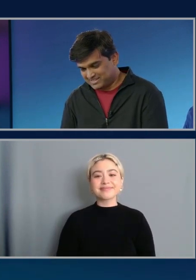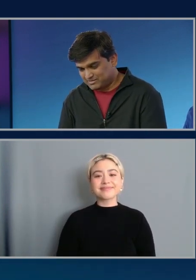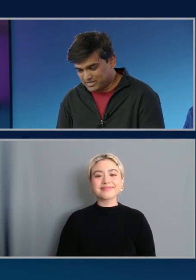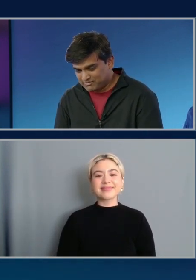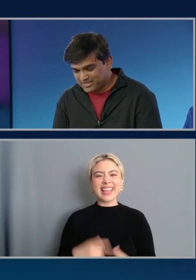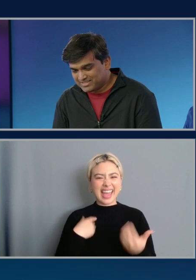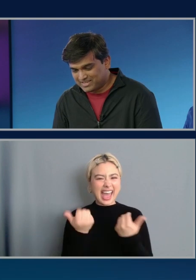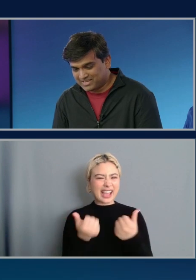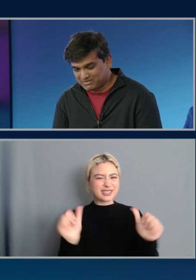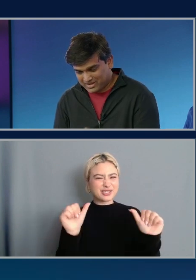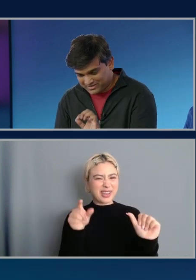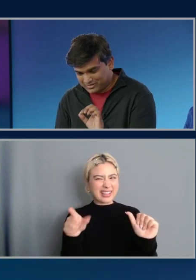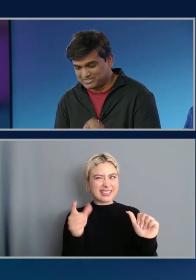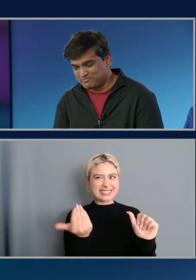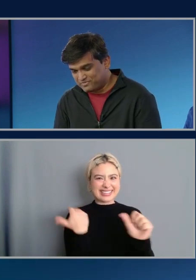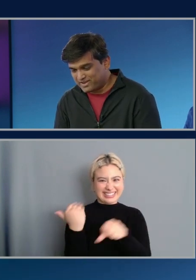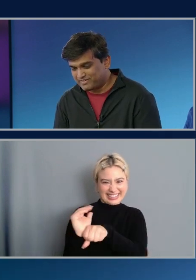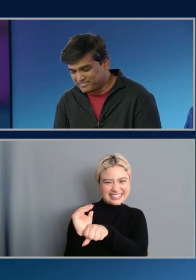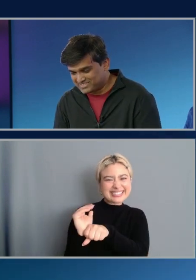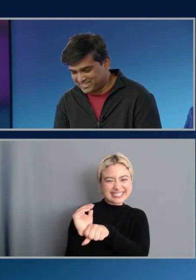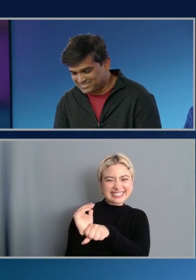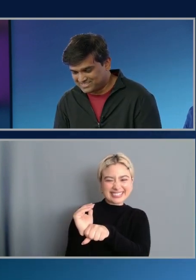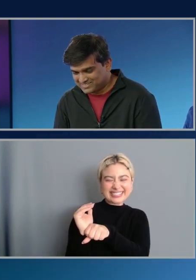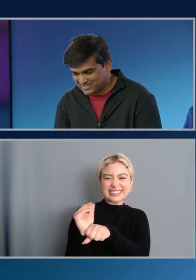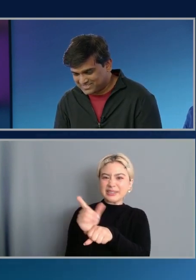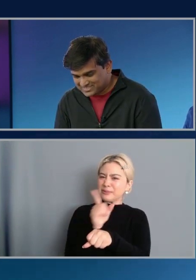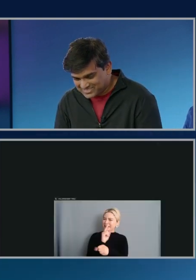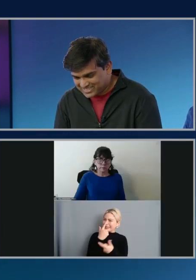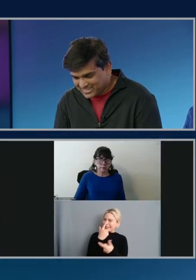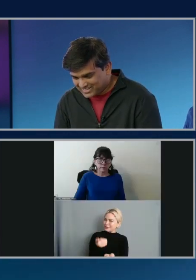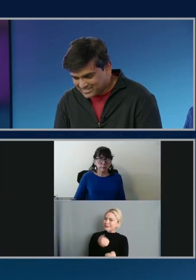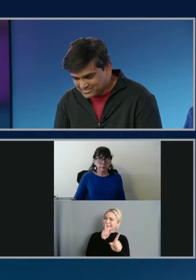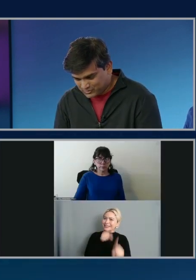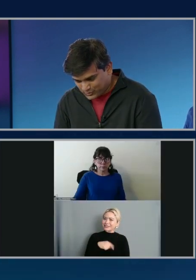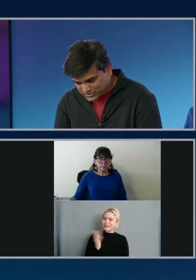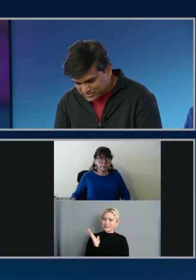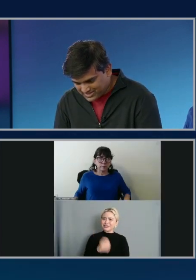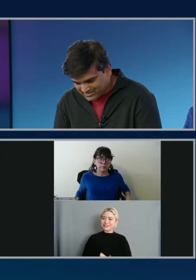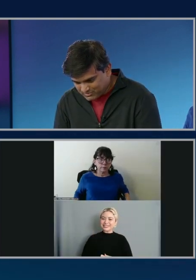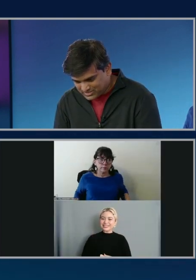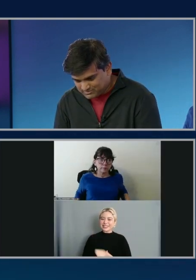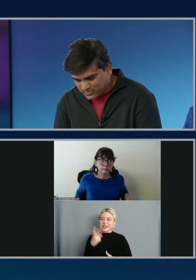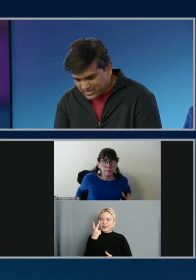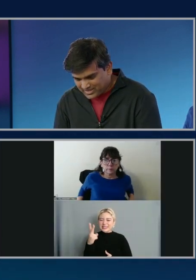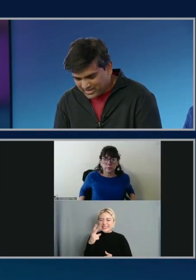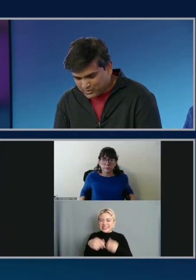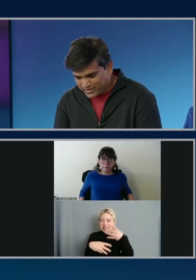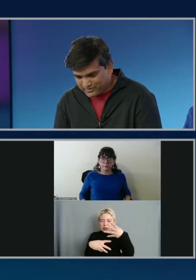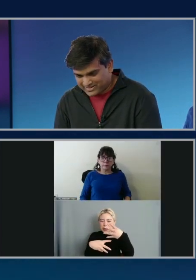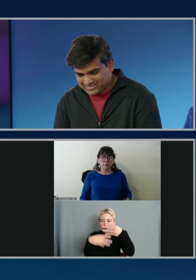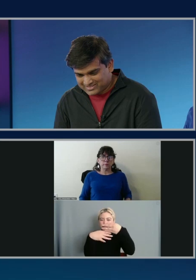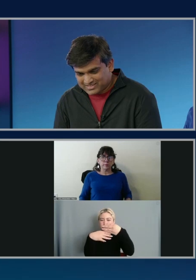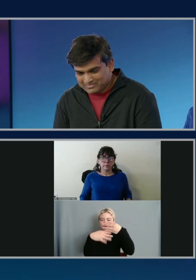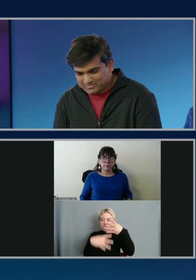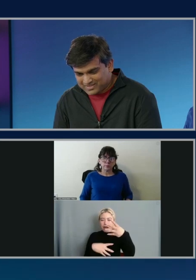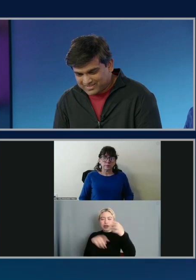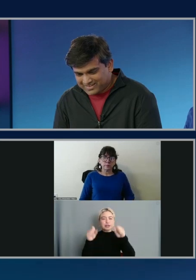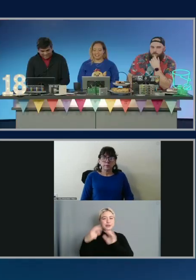last evening. It got some very interesting answer. Okay, so it's a little squished here, but you can read